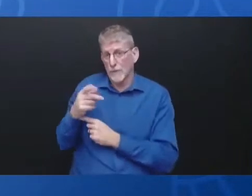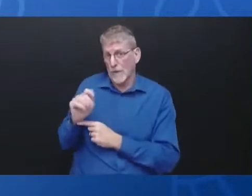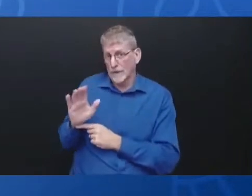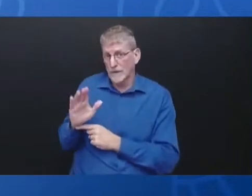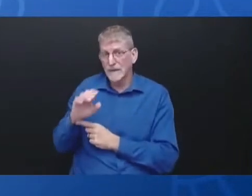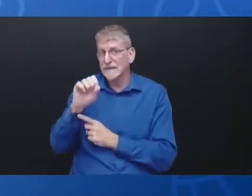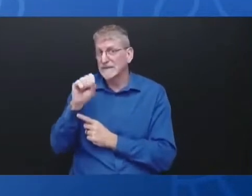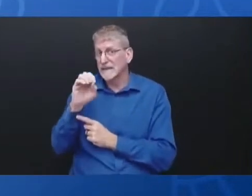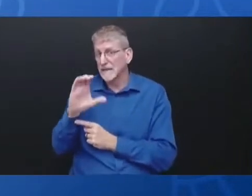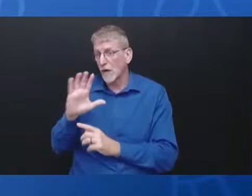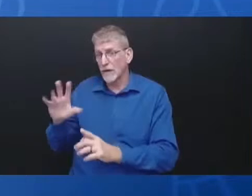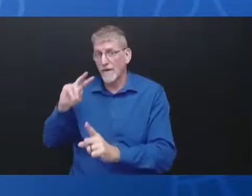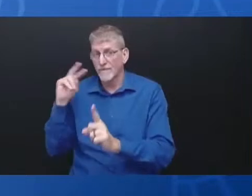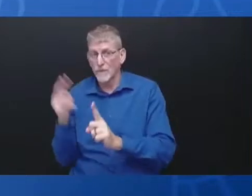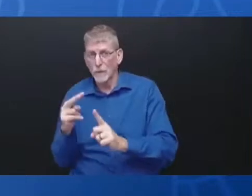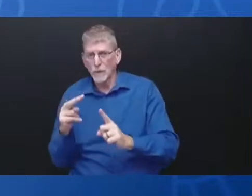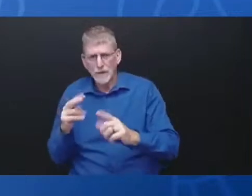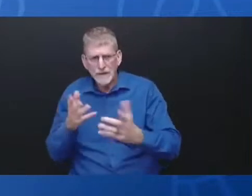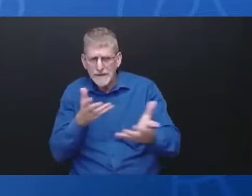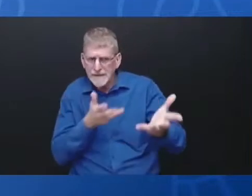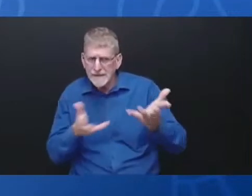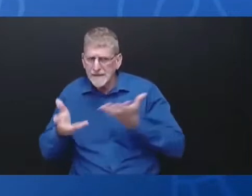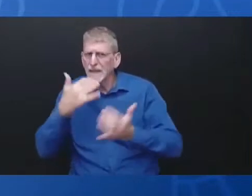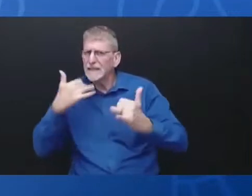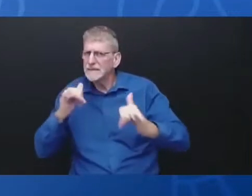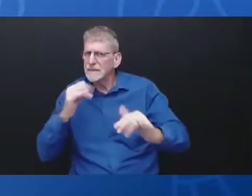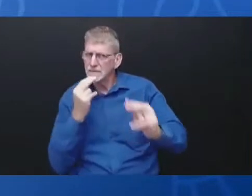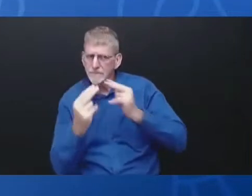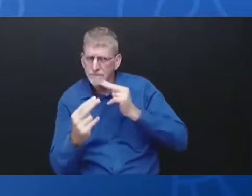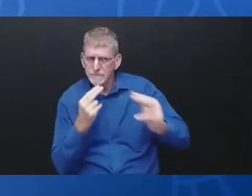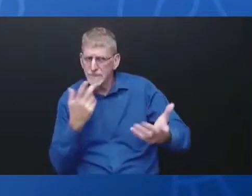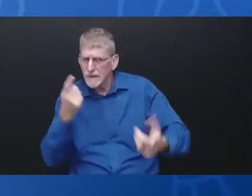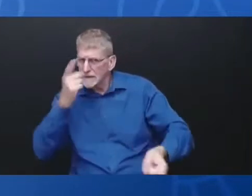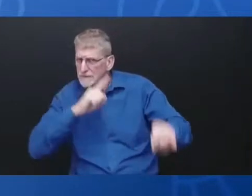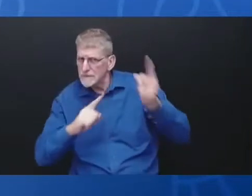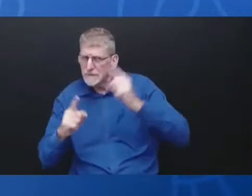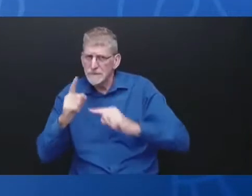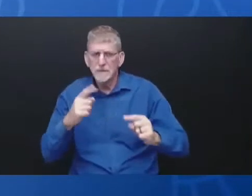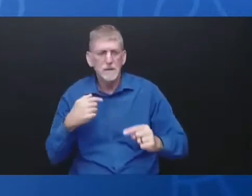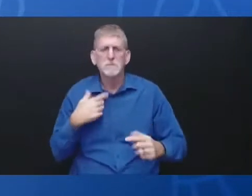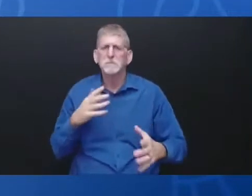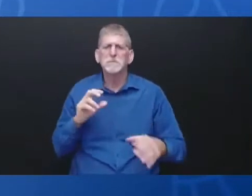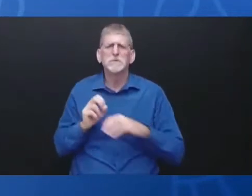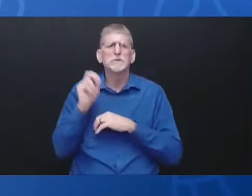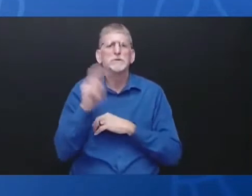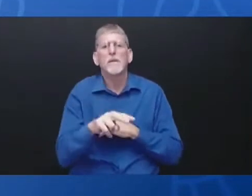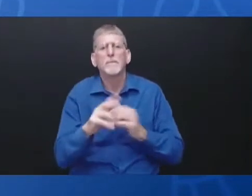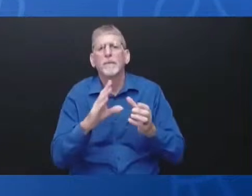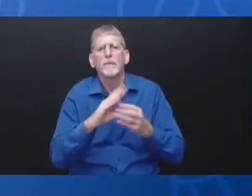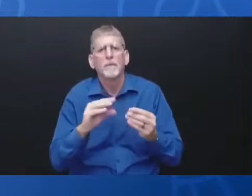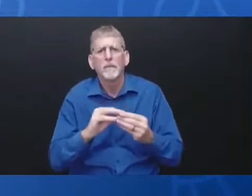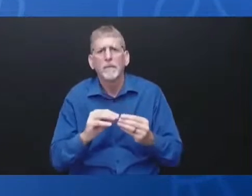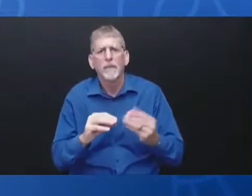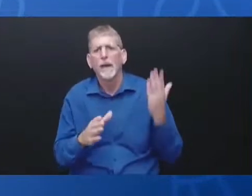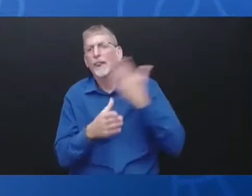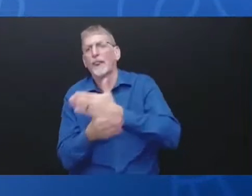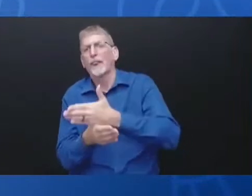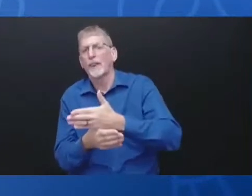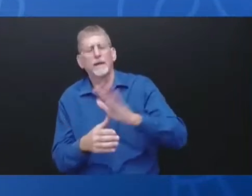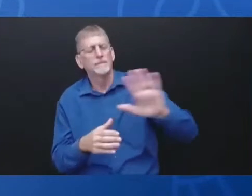have to be contemplated, and I'm not going to do that right here from this podium. Yes, sir. Thanks so much, Tammy. I appreciate you taking